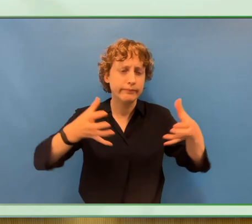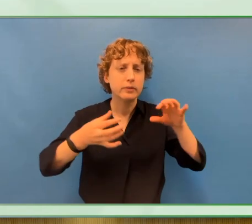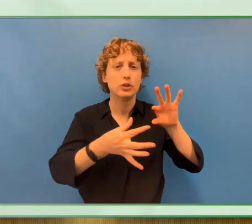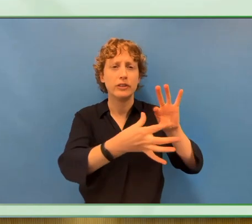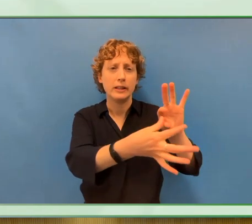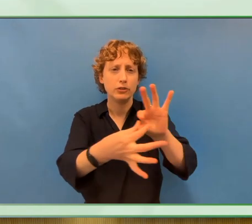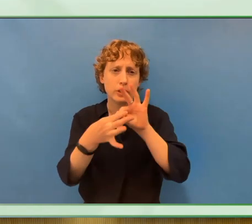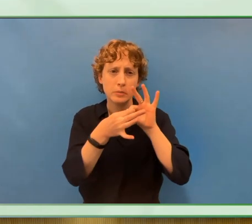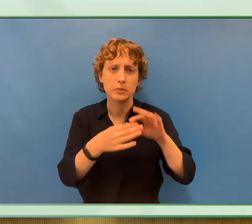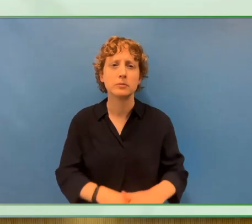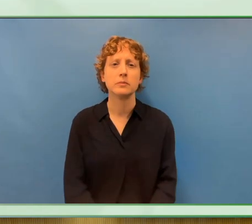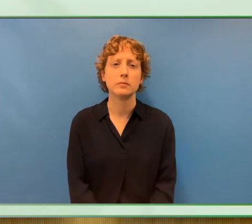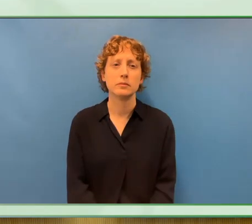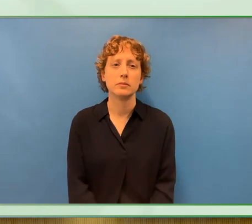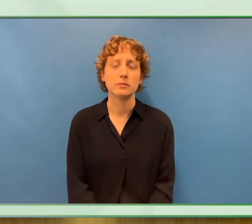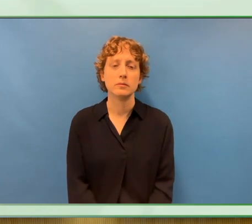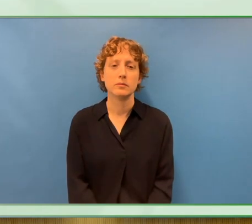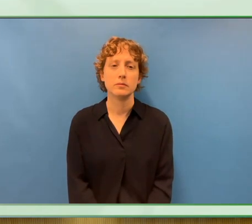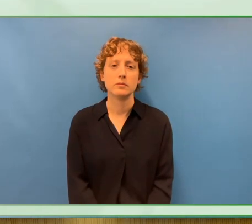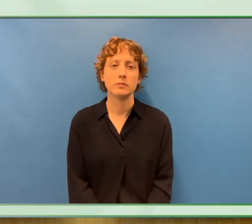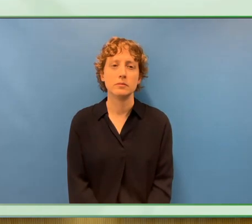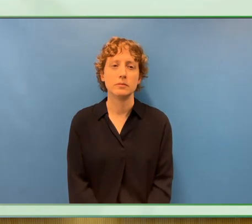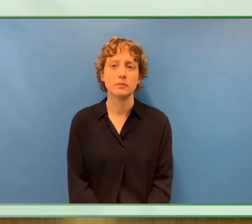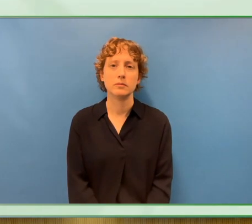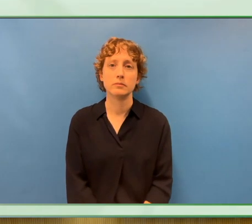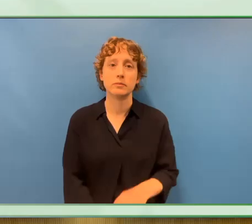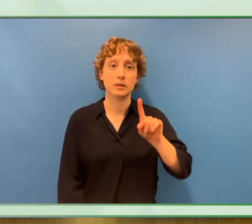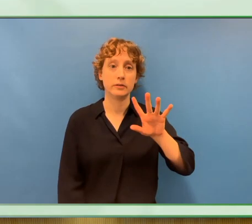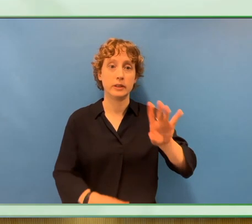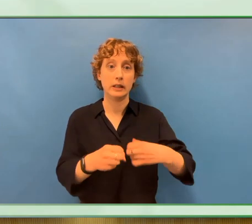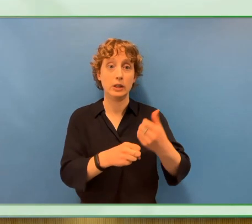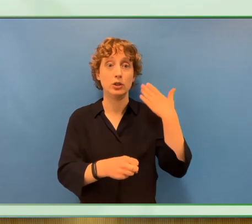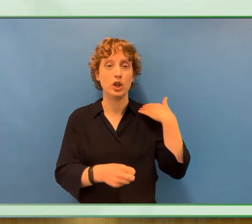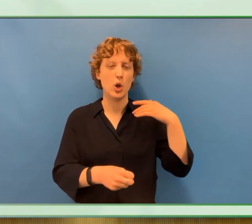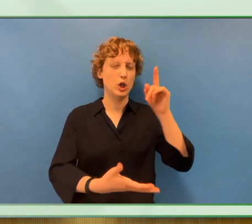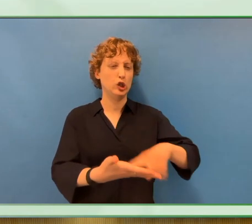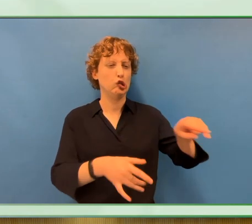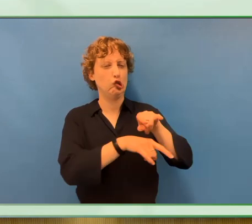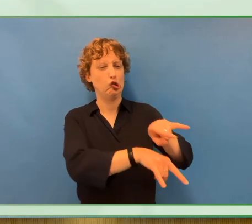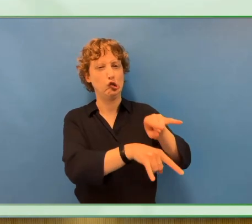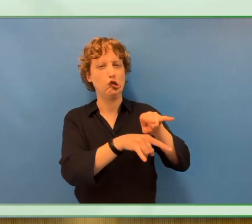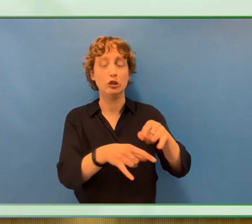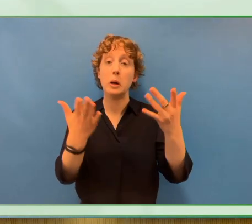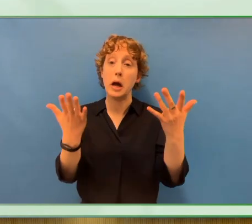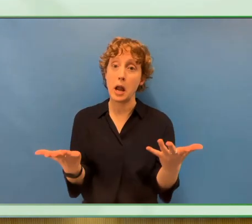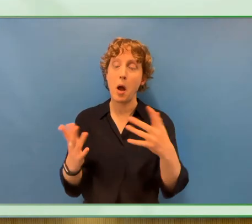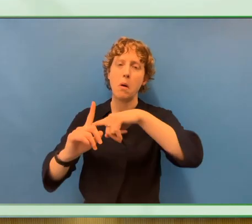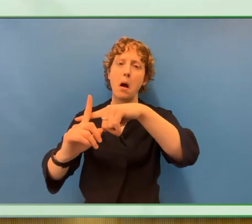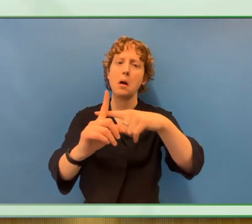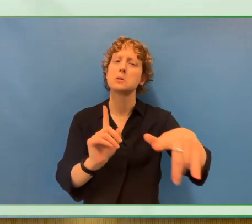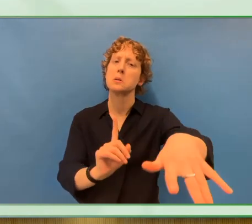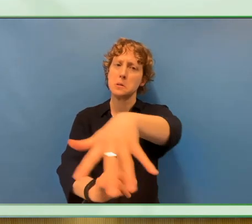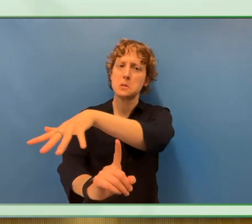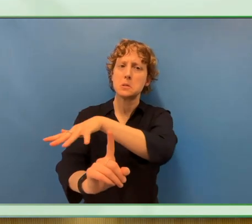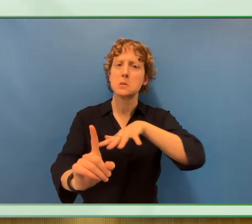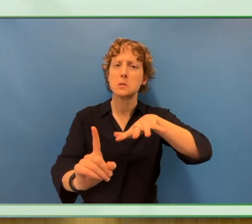it was 15 years ago, when it was all about campaigning, criticizing, and etc. And we can make more progress by collaborating